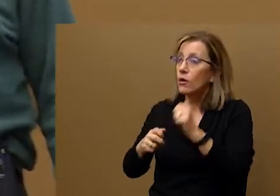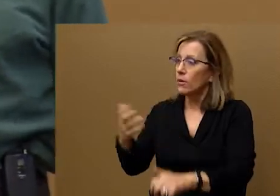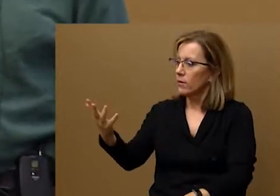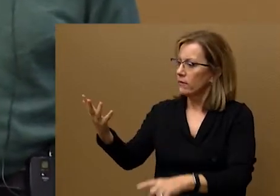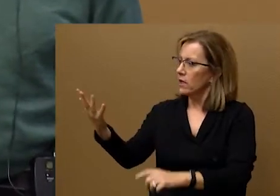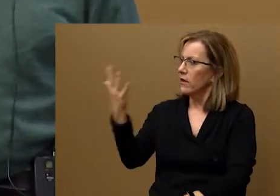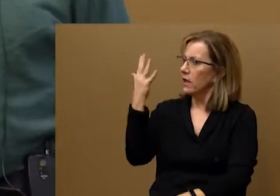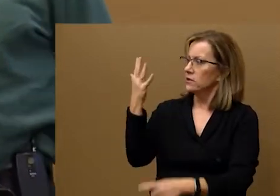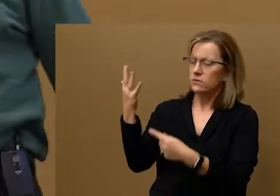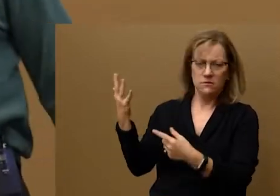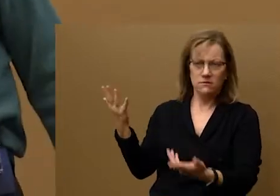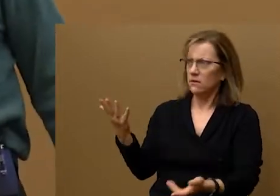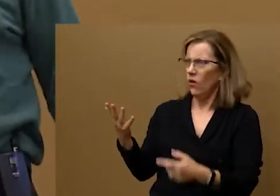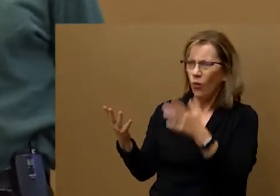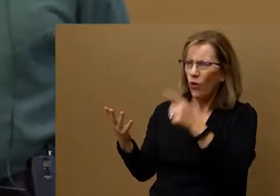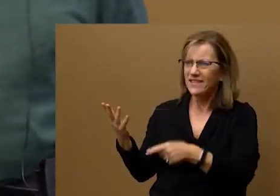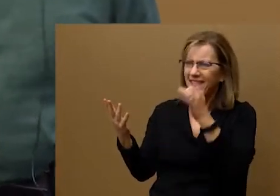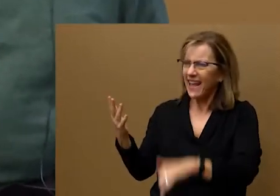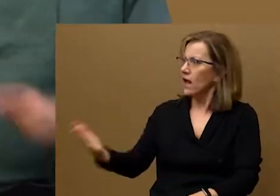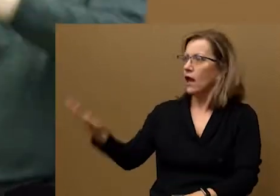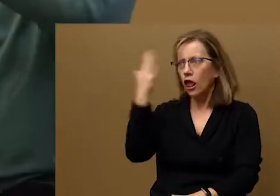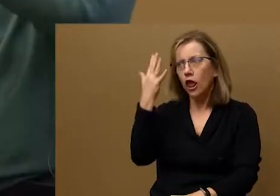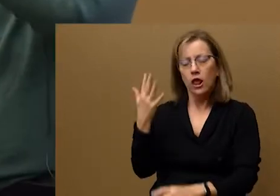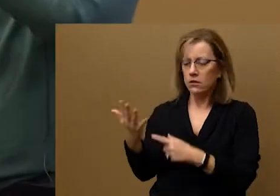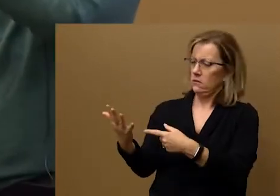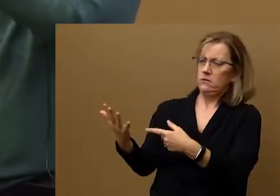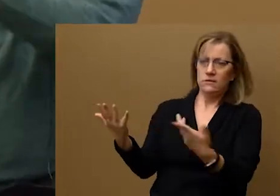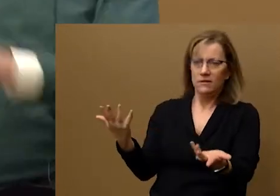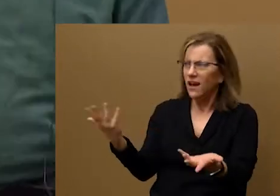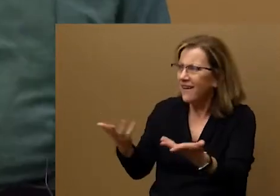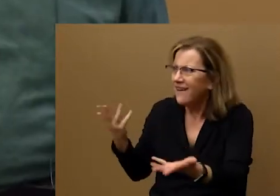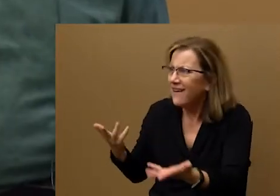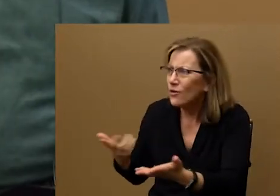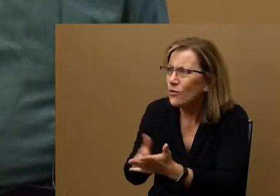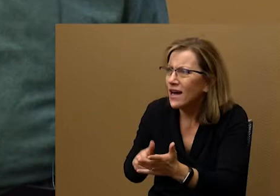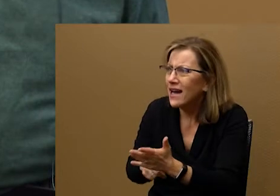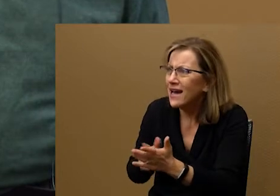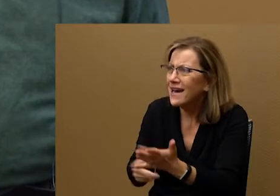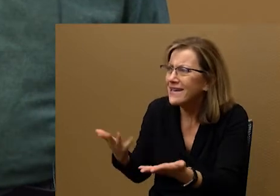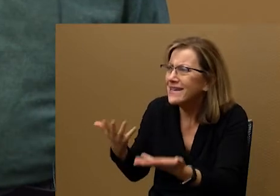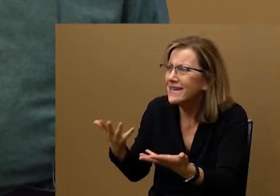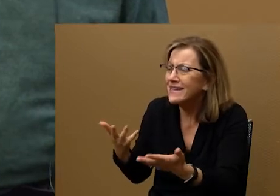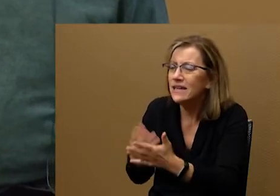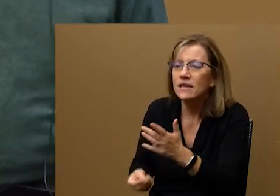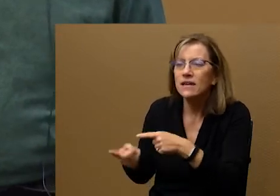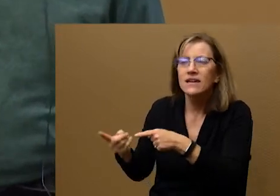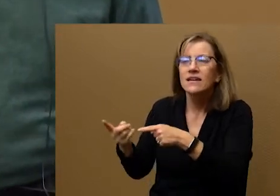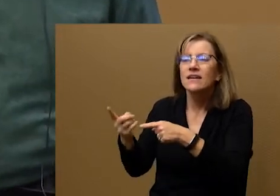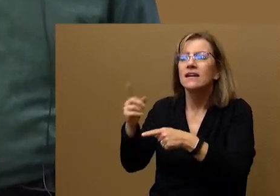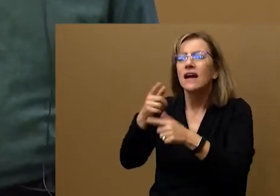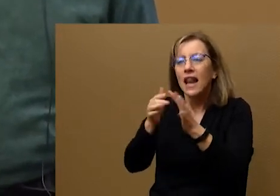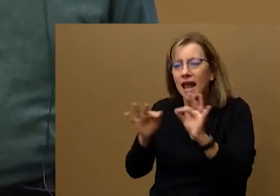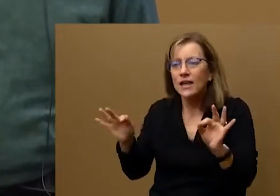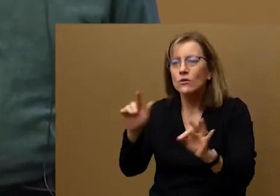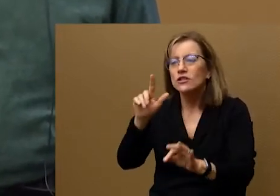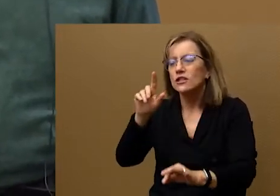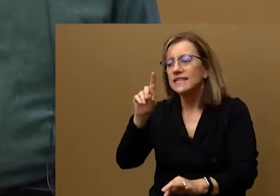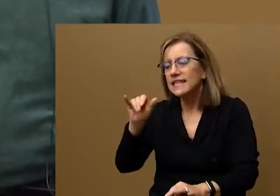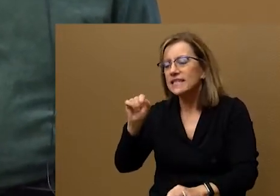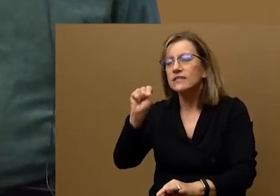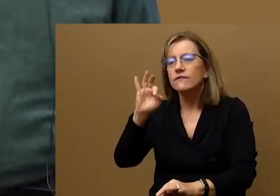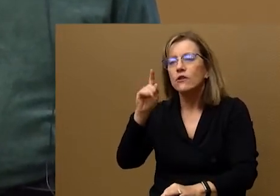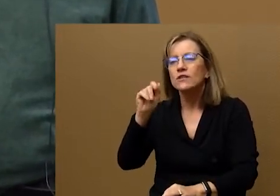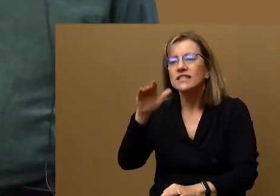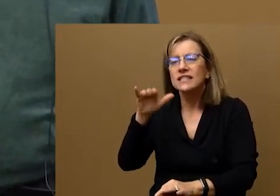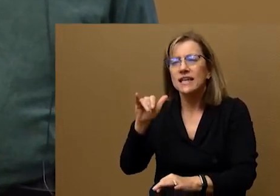of this, person coming up with this, but never explaining what this is. That's a language disfluency